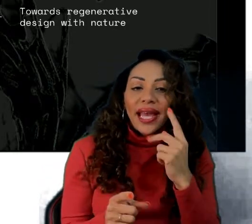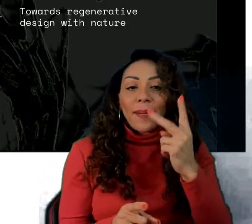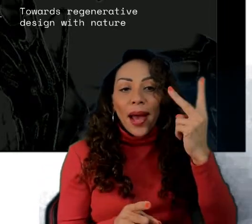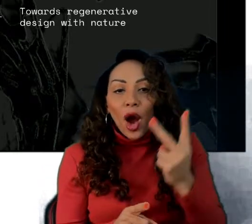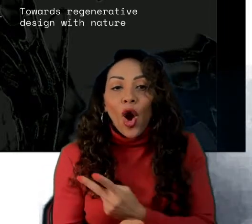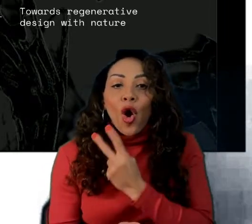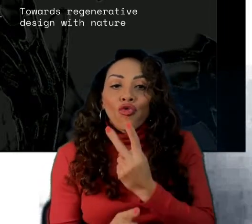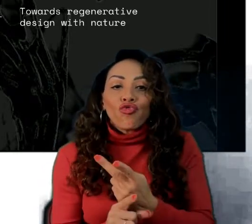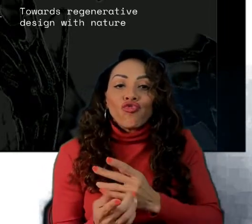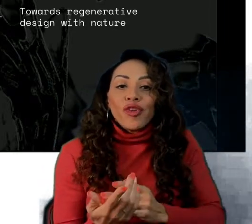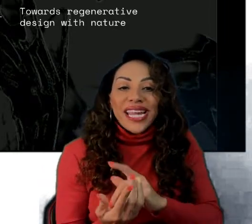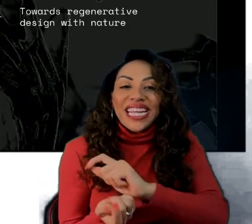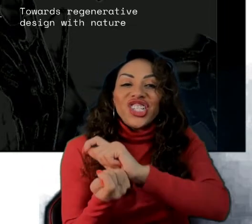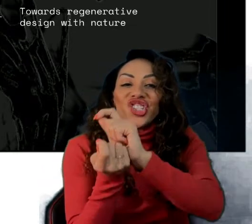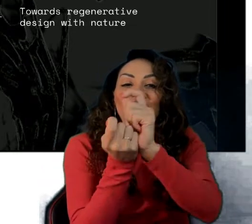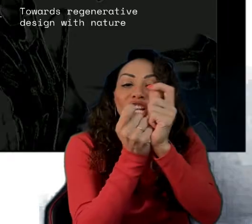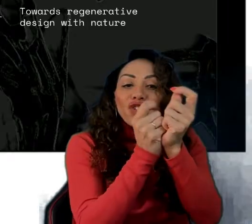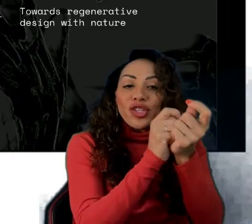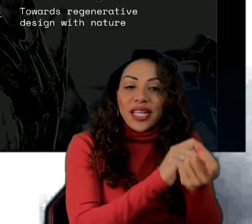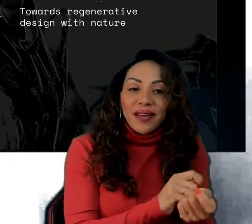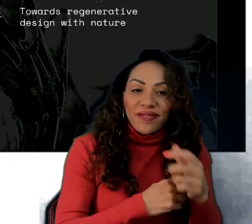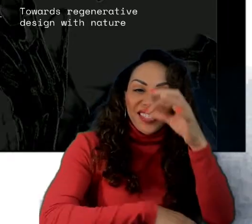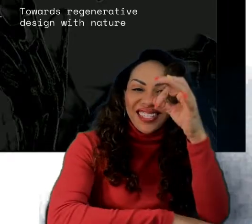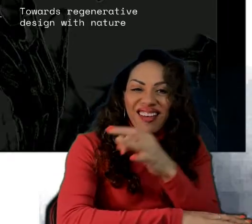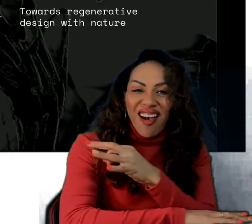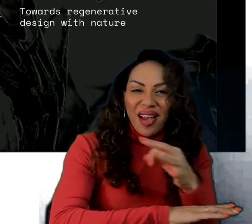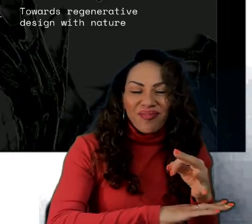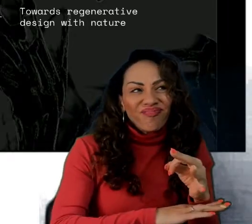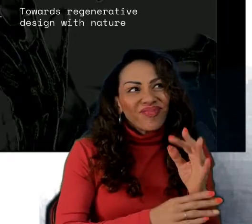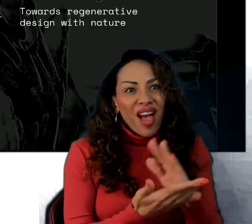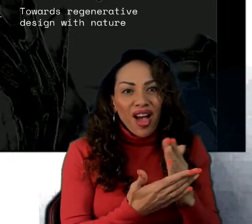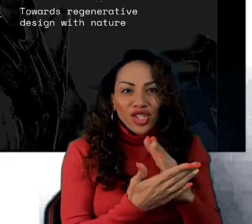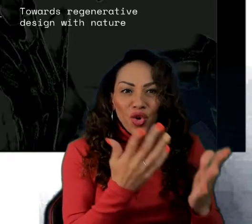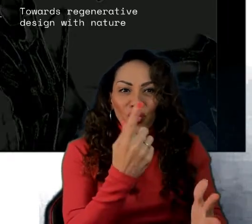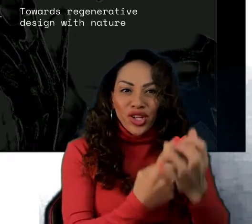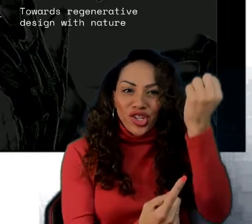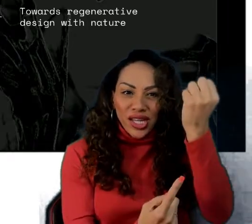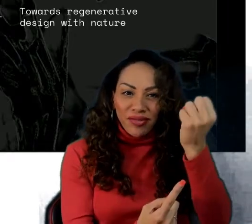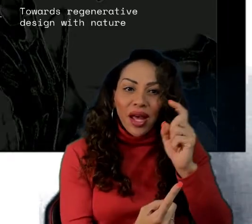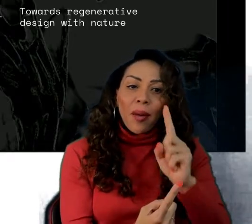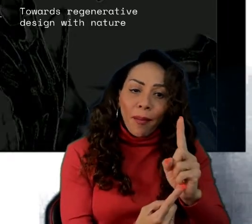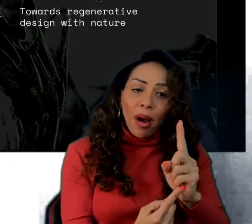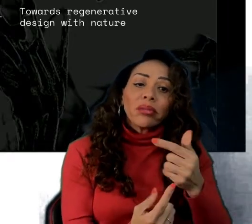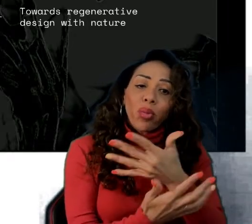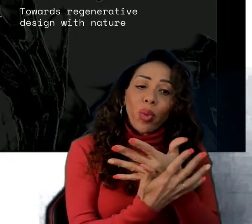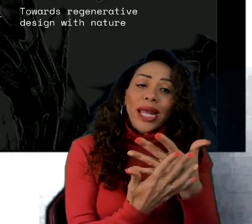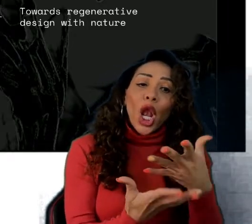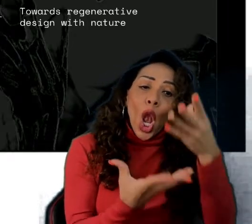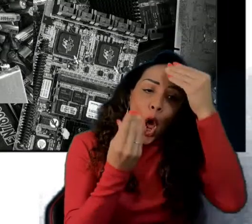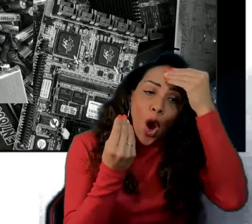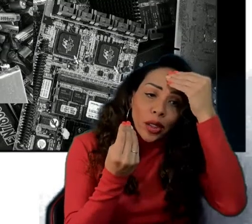got there, but there was a lot of value in the process of trying to move towards that.